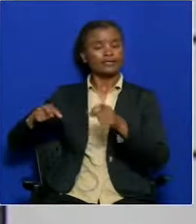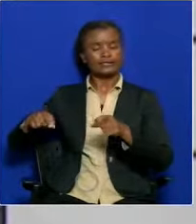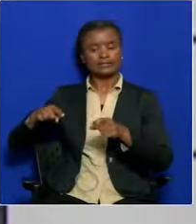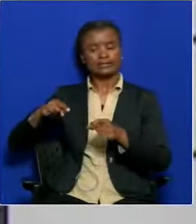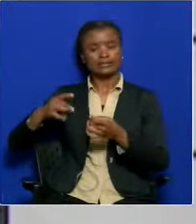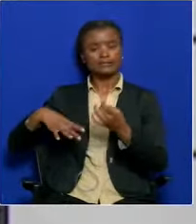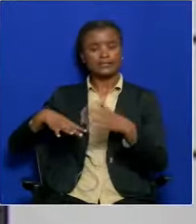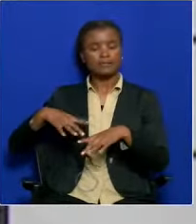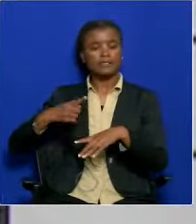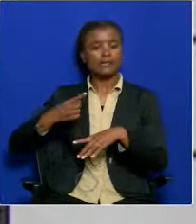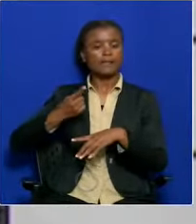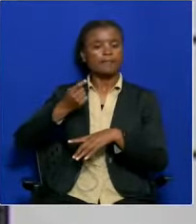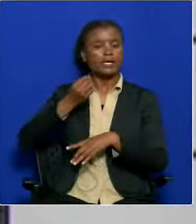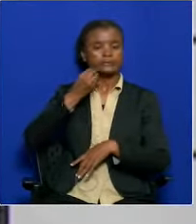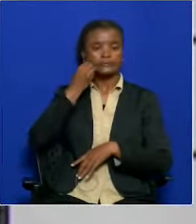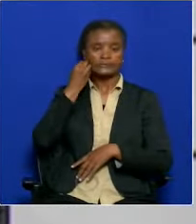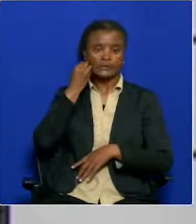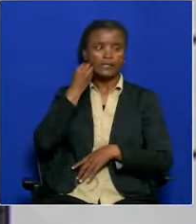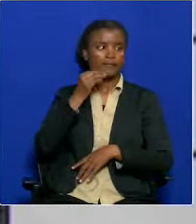buy again, yes.